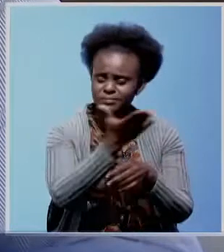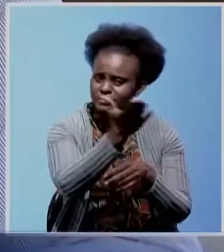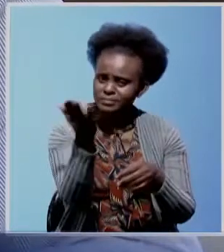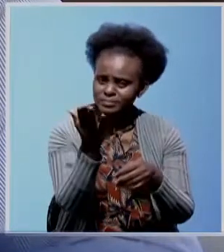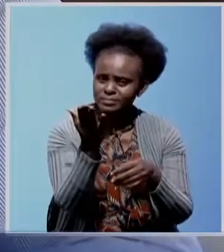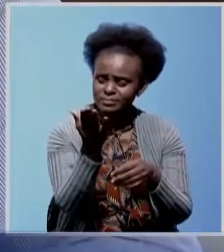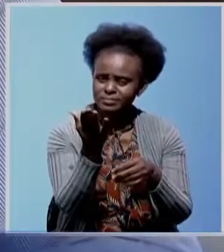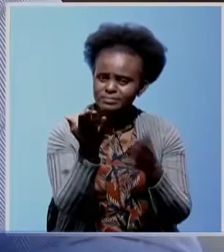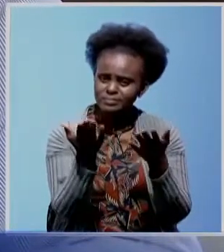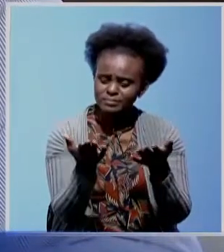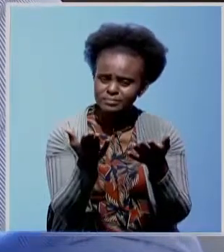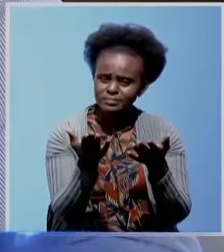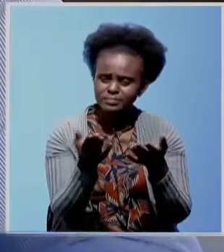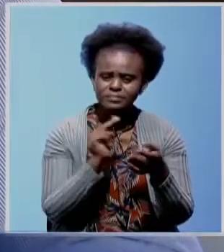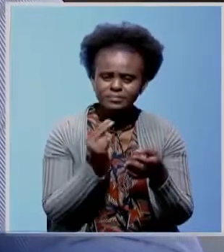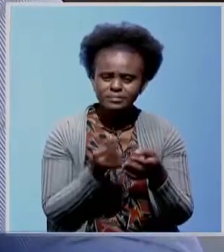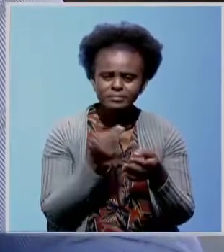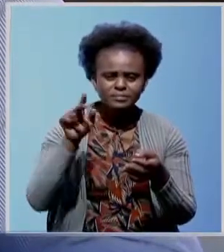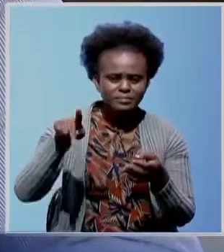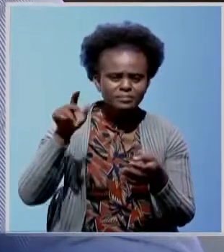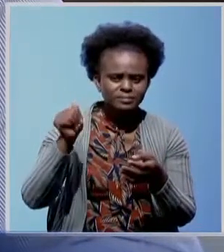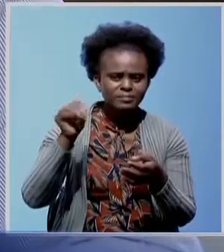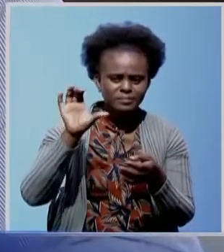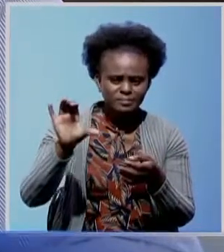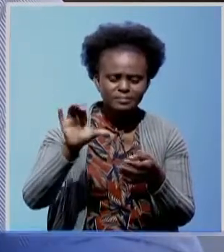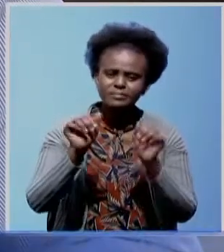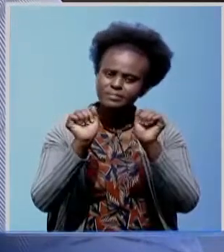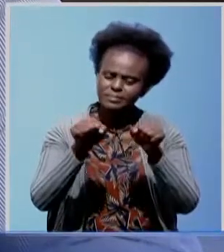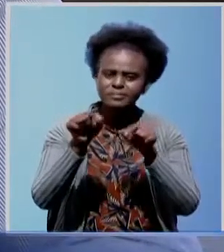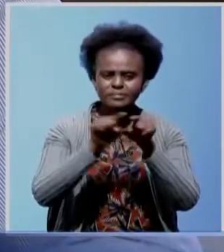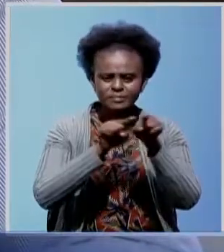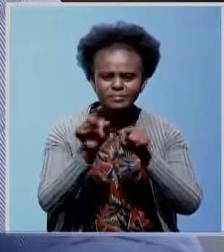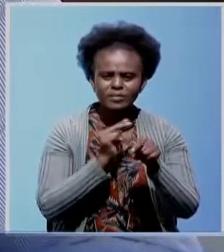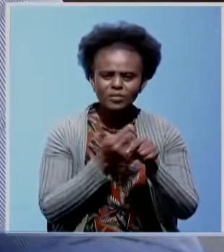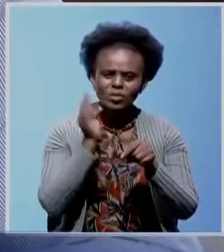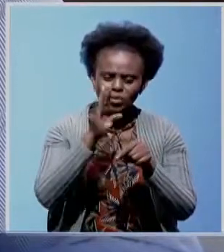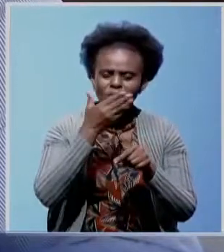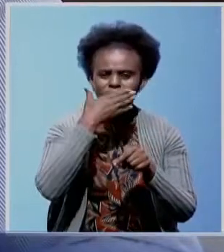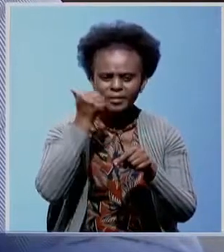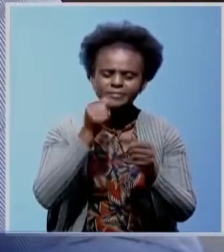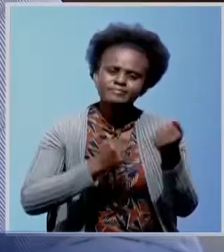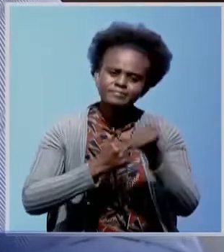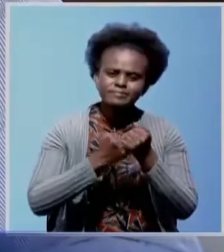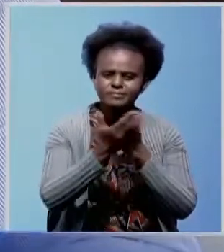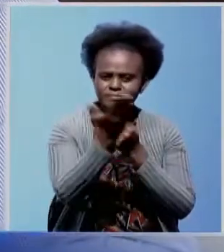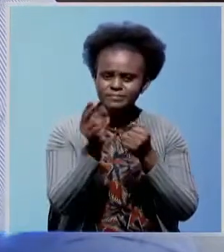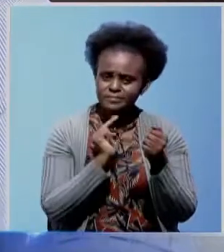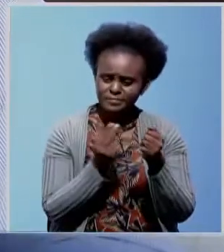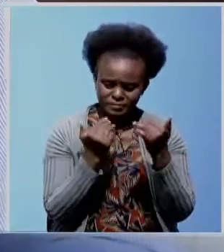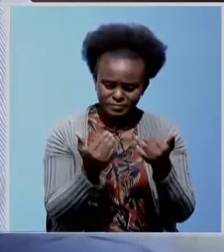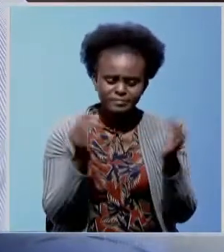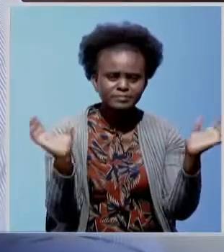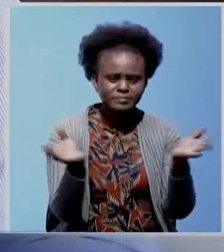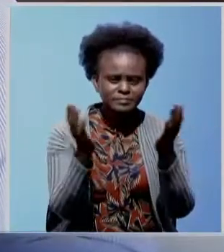stand on the People's Alliance for Change PAC ticket. We shall do our level best to support them. We would like to also encourage the